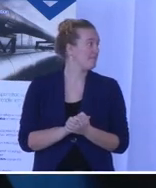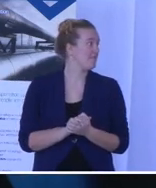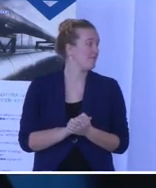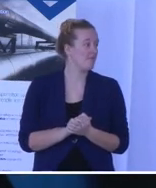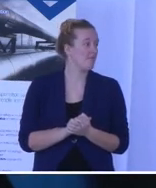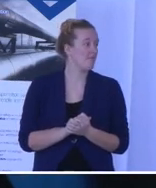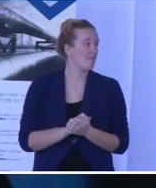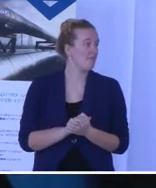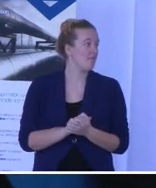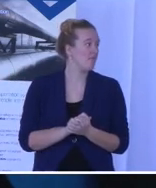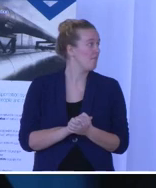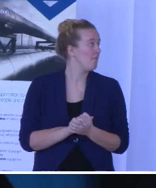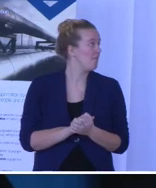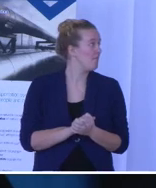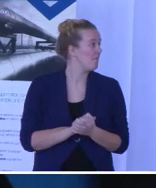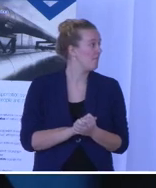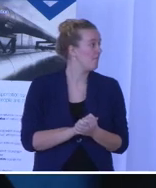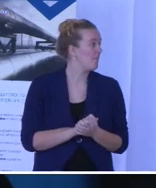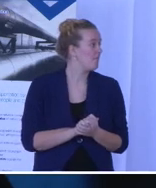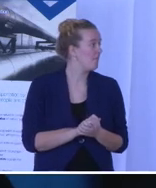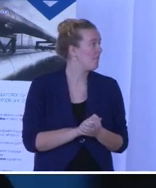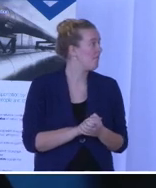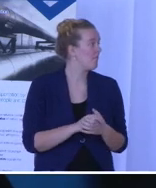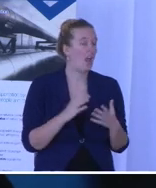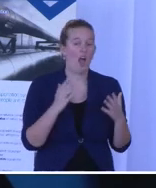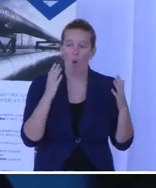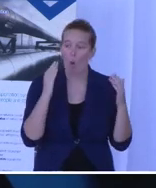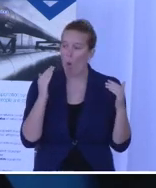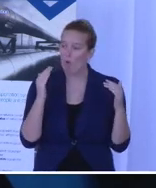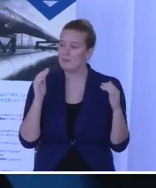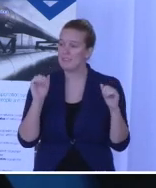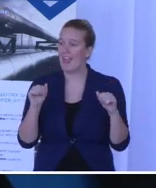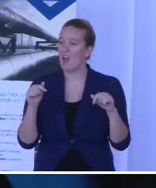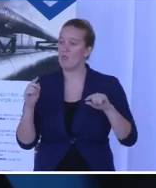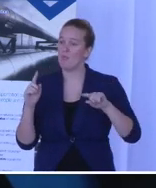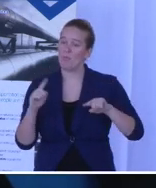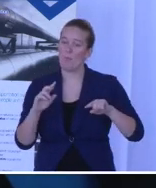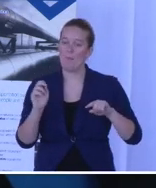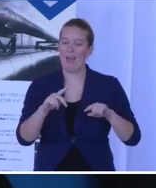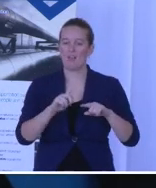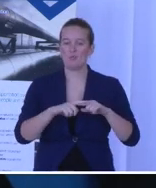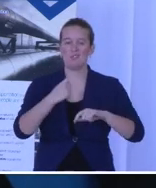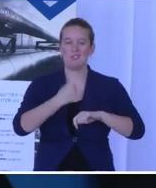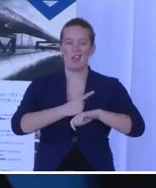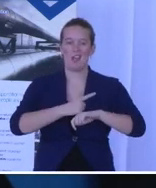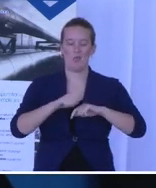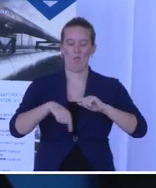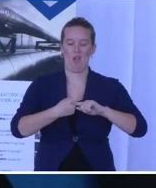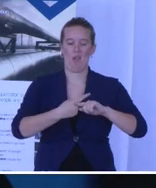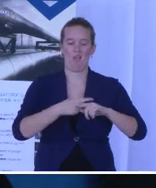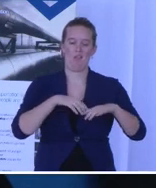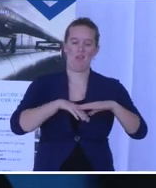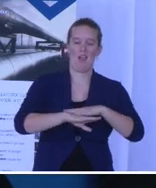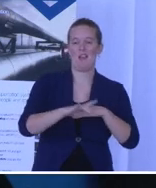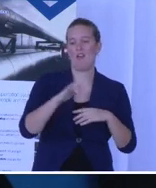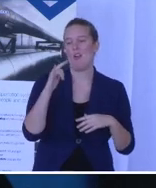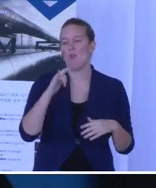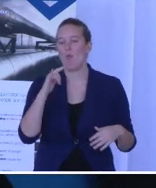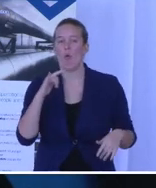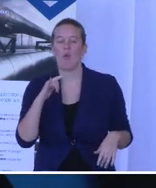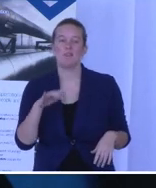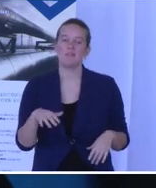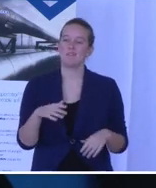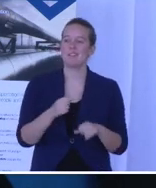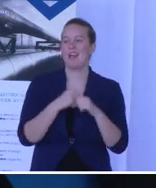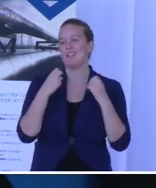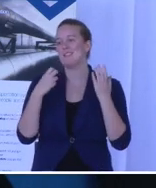I do hope we can return to a day when we enter an airport, pick up our ticket.